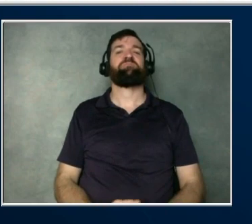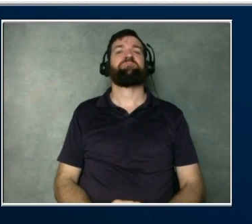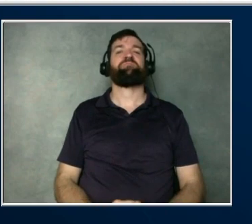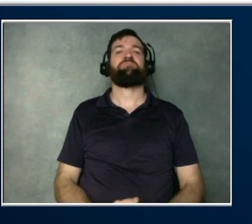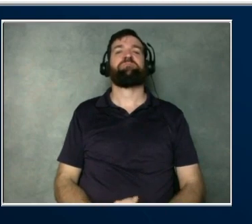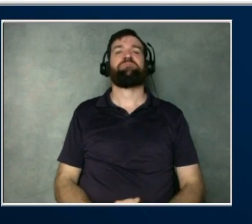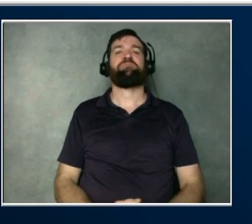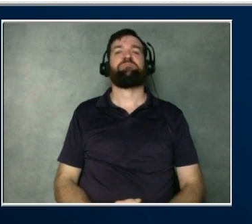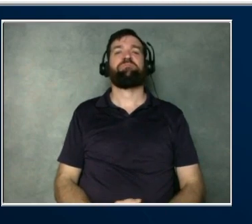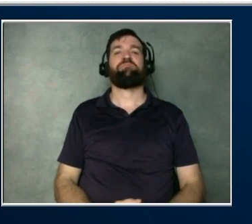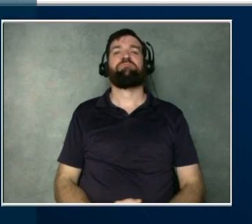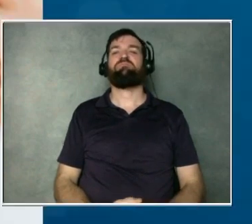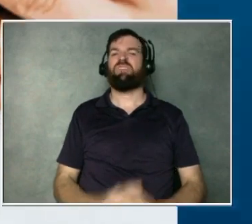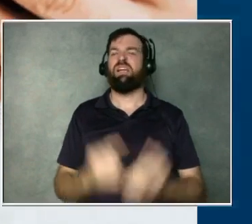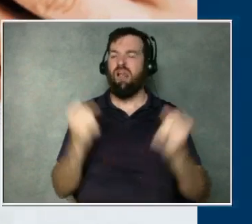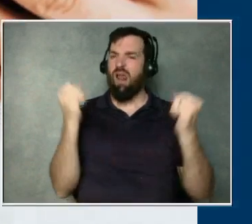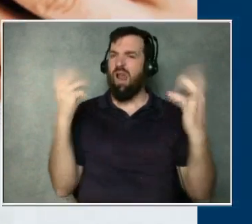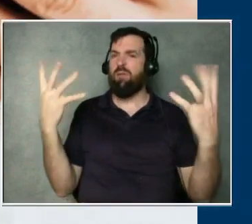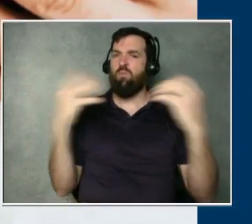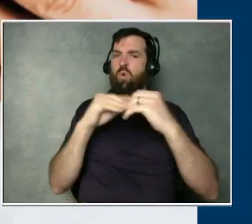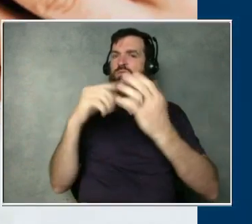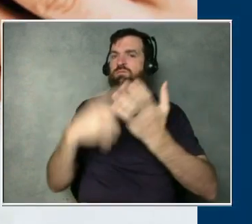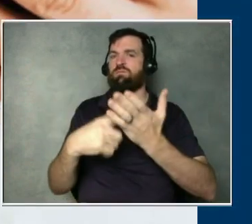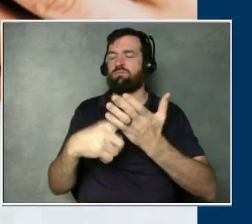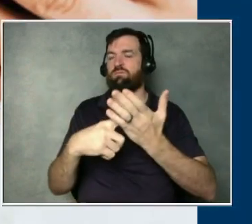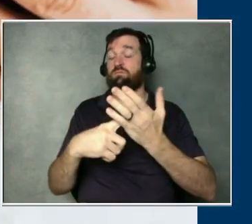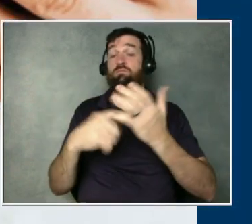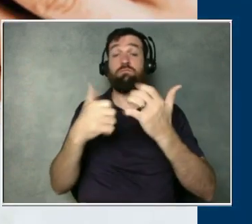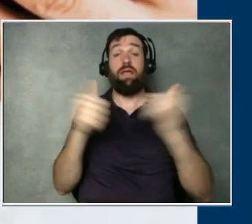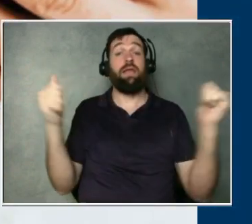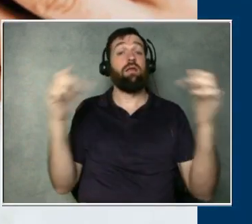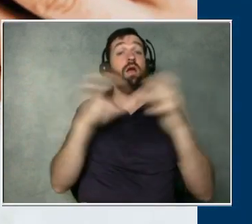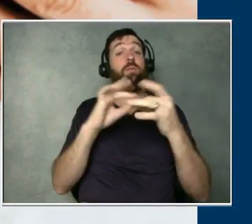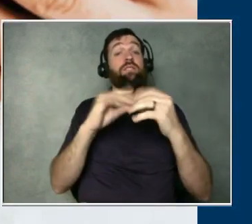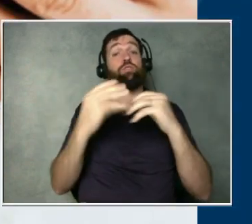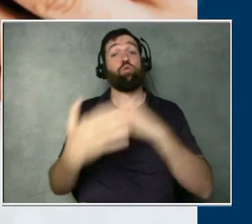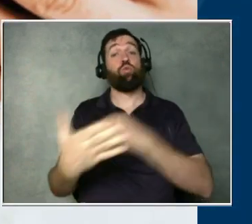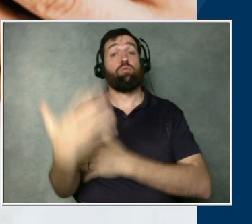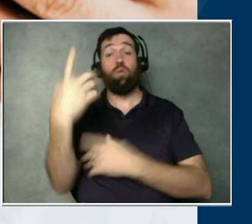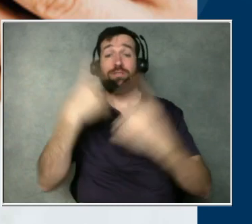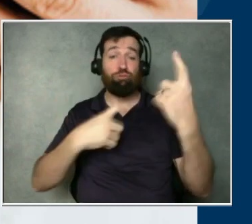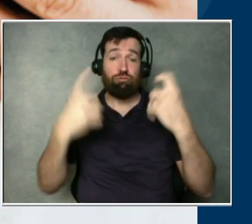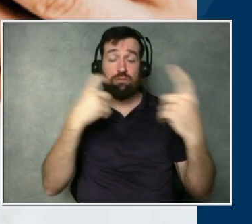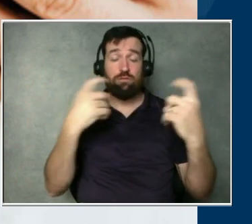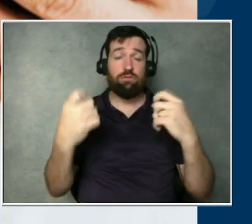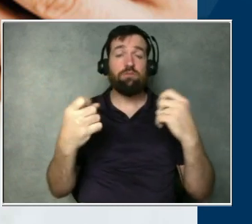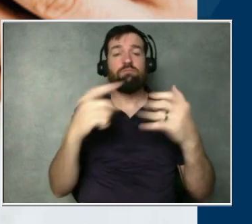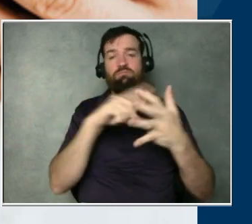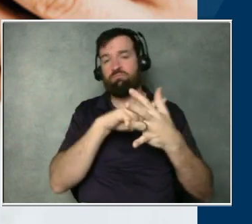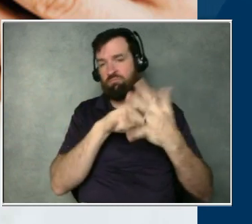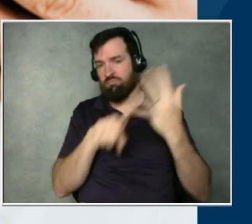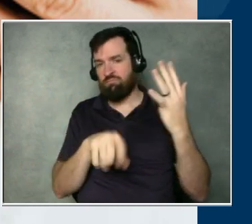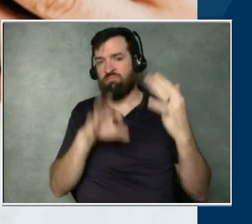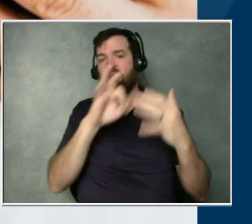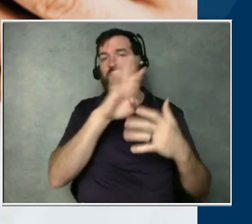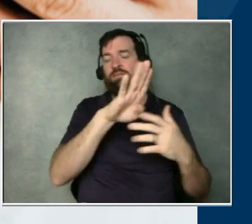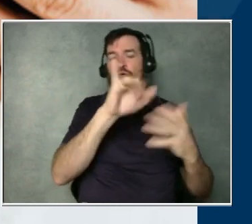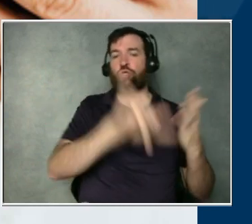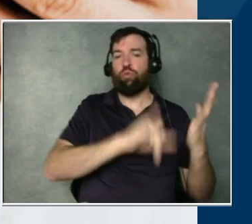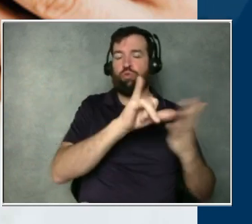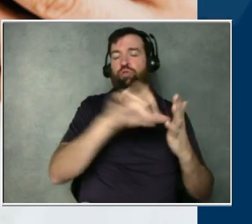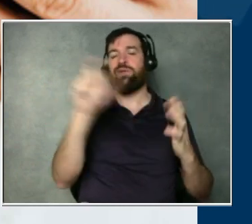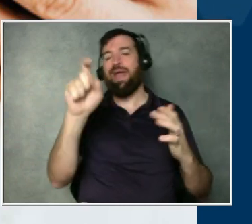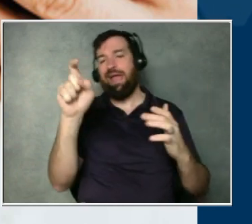We have plenty more to talk about this morning. But if you have any comments or questions, send them in using the methods on your screen: Facebook, YouTube, the X platform,